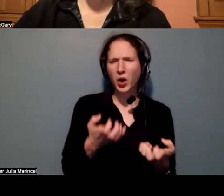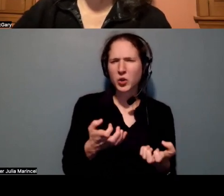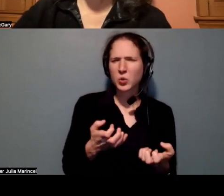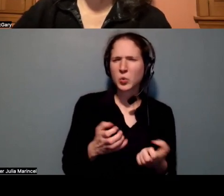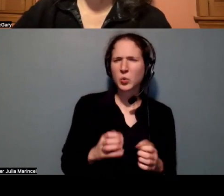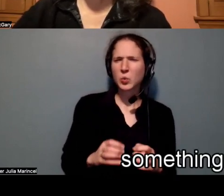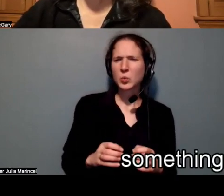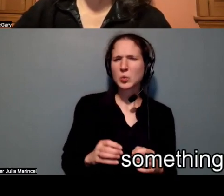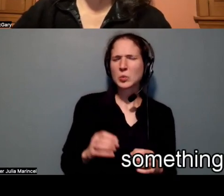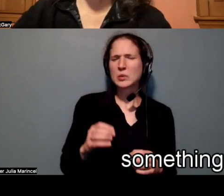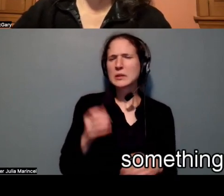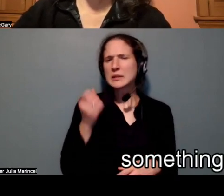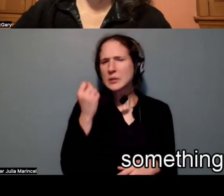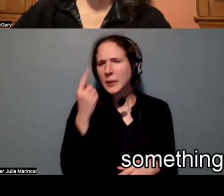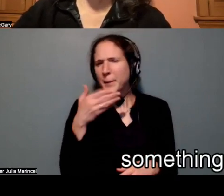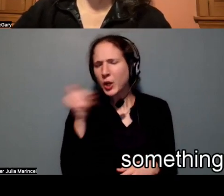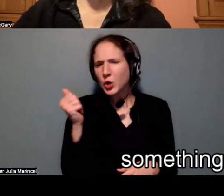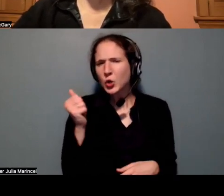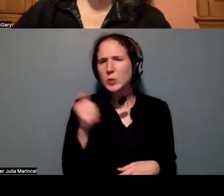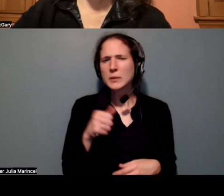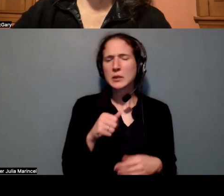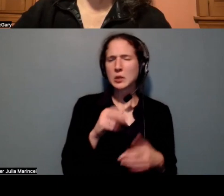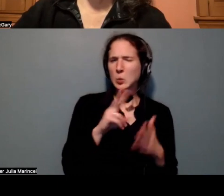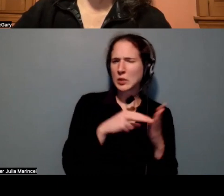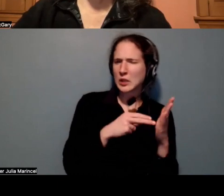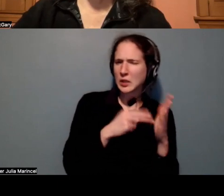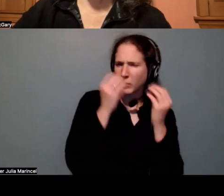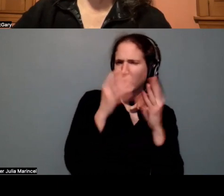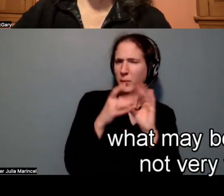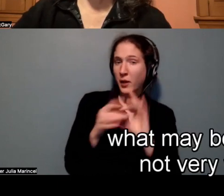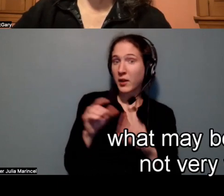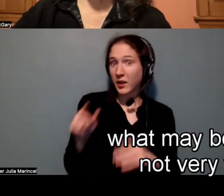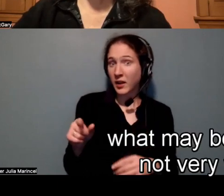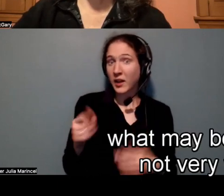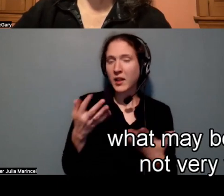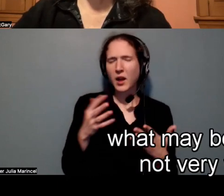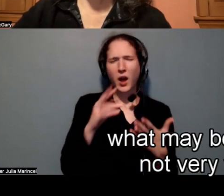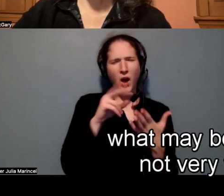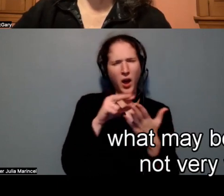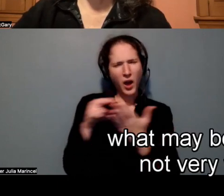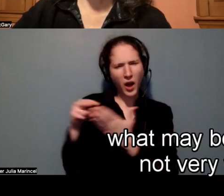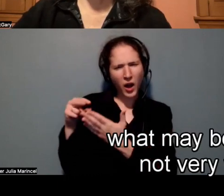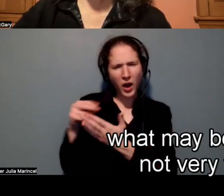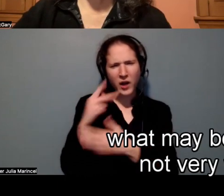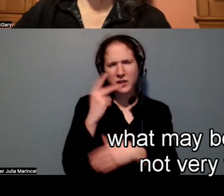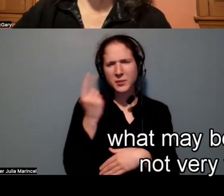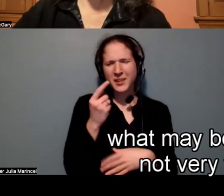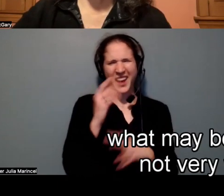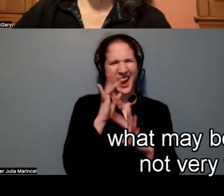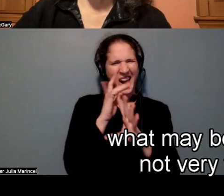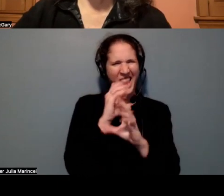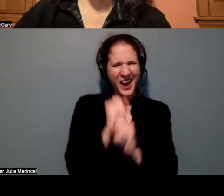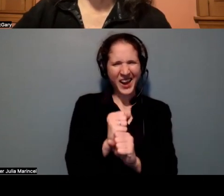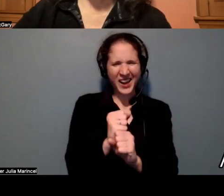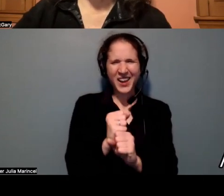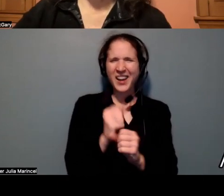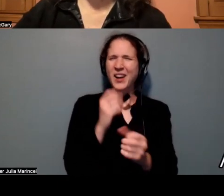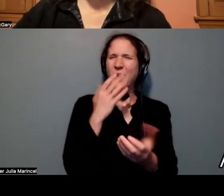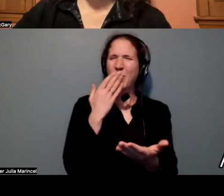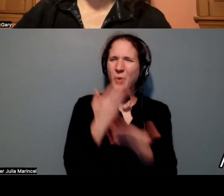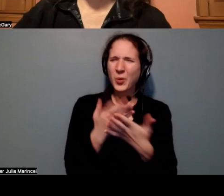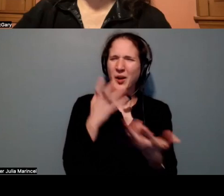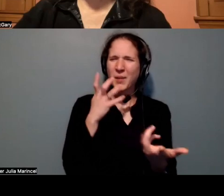find something to hook onto in what may be a story that's not very well known.